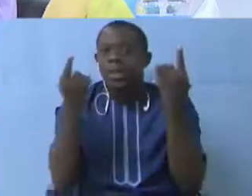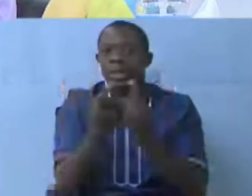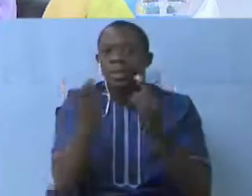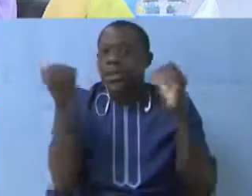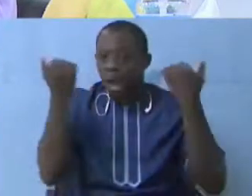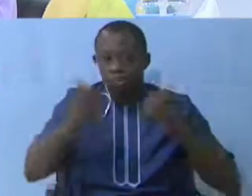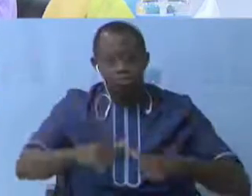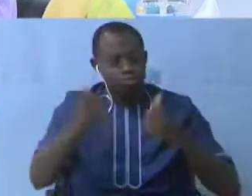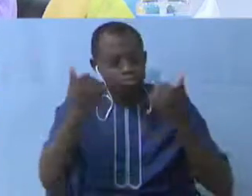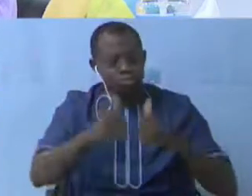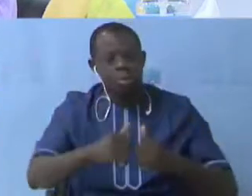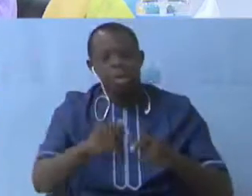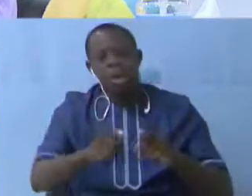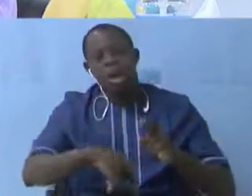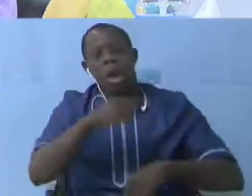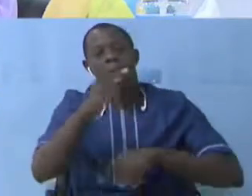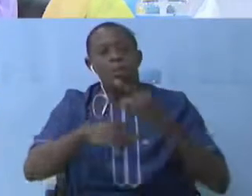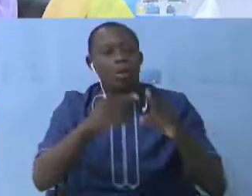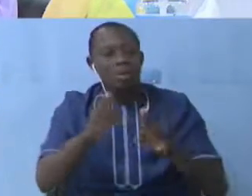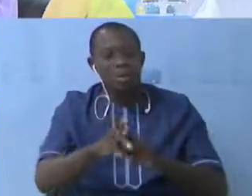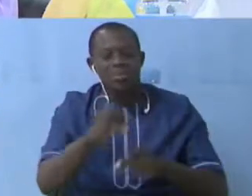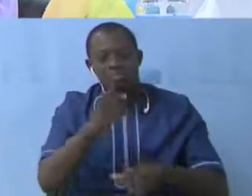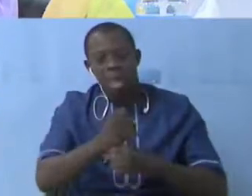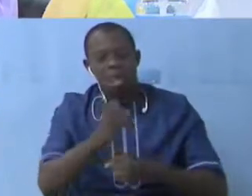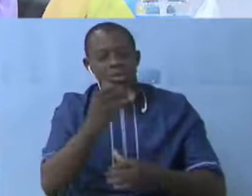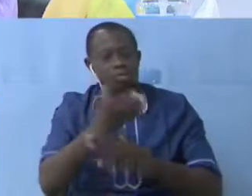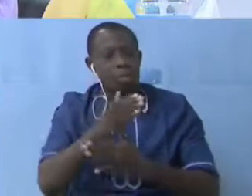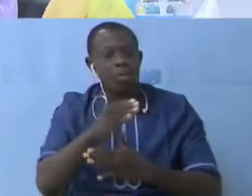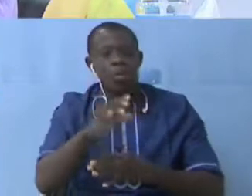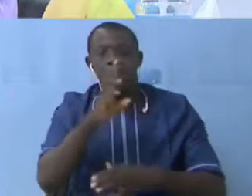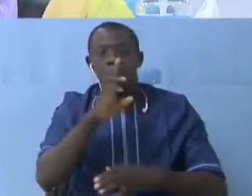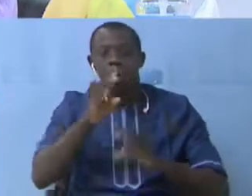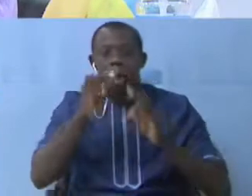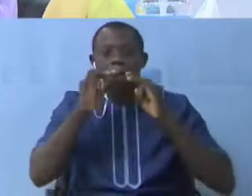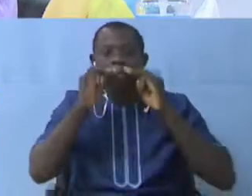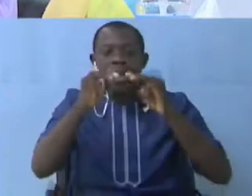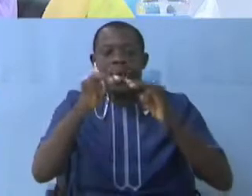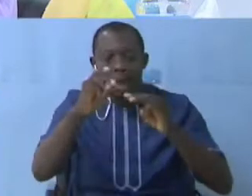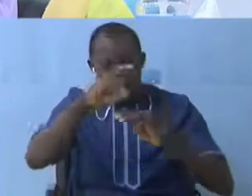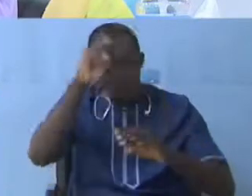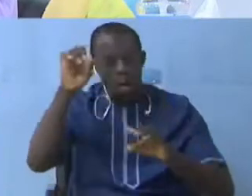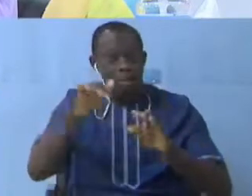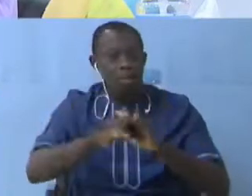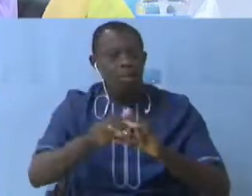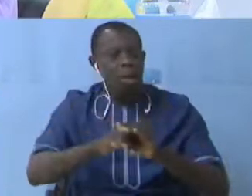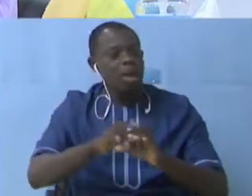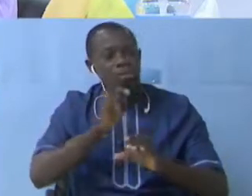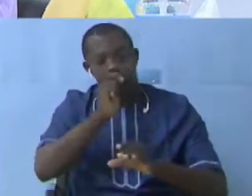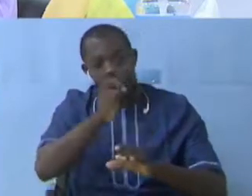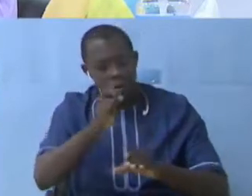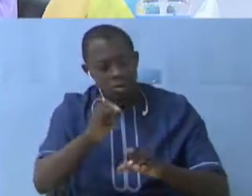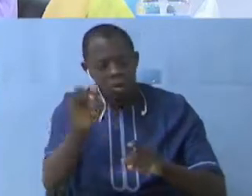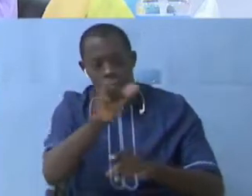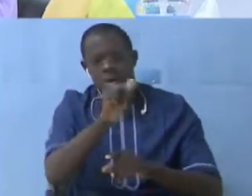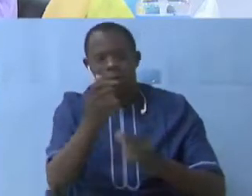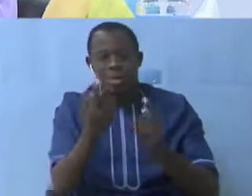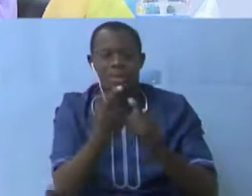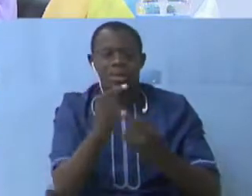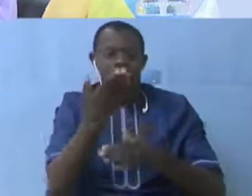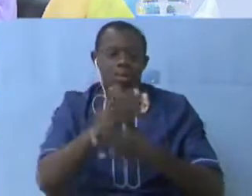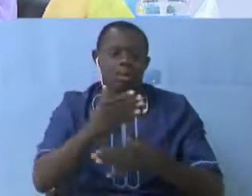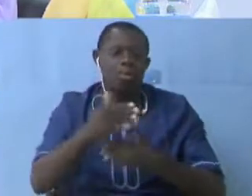really exorbitant for media practitioners. ak yeneen yi nga xam ne ni ay sanctions la yoo xam ne ni jël nañ ko.